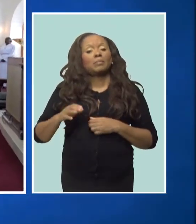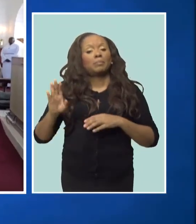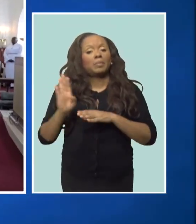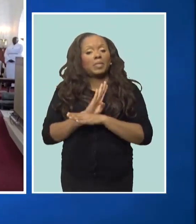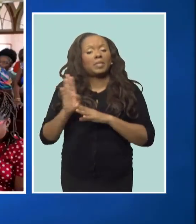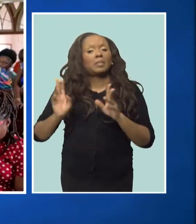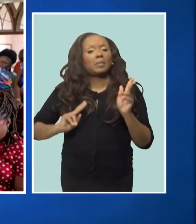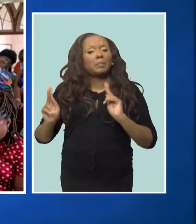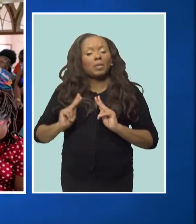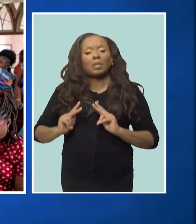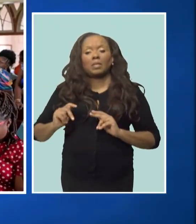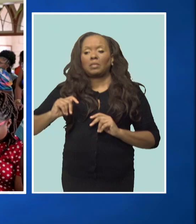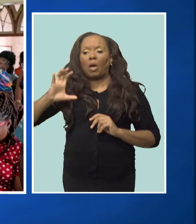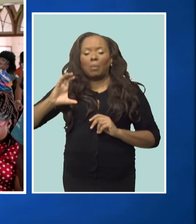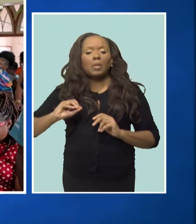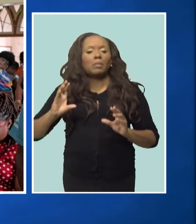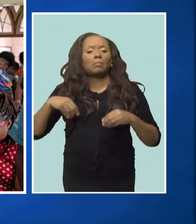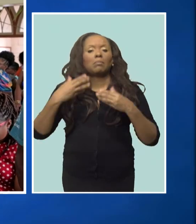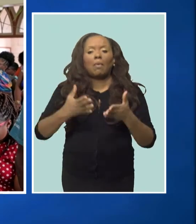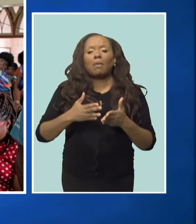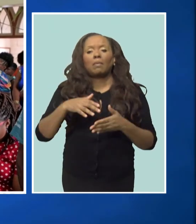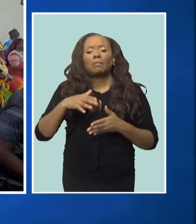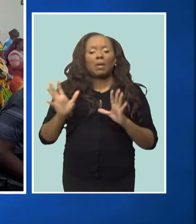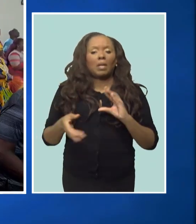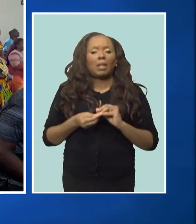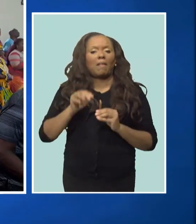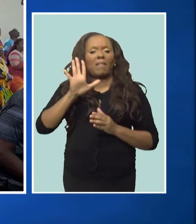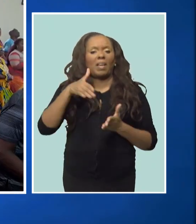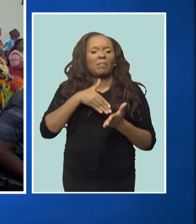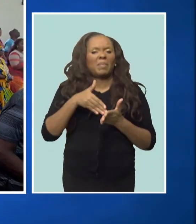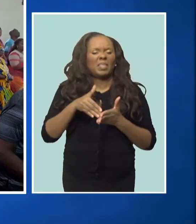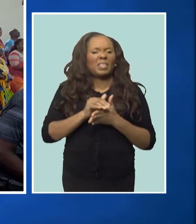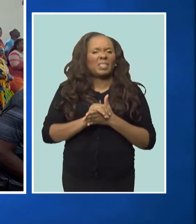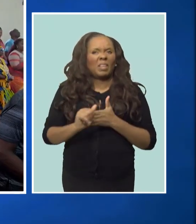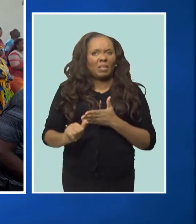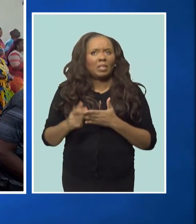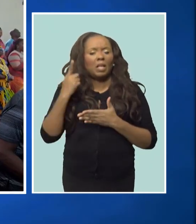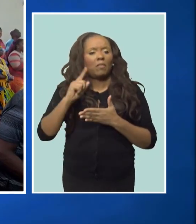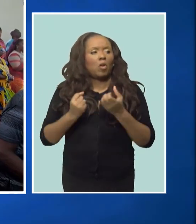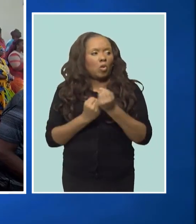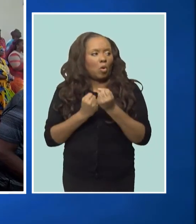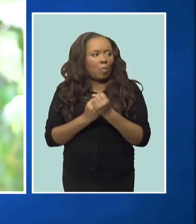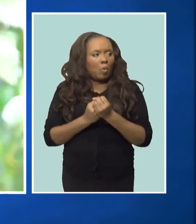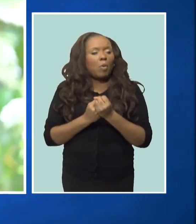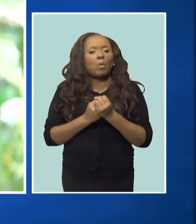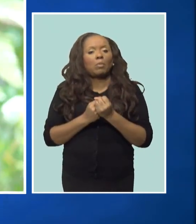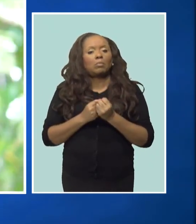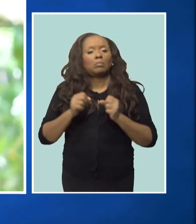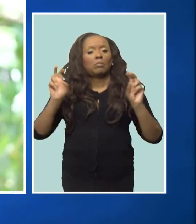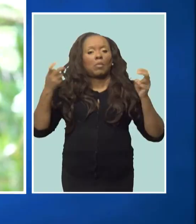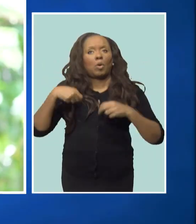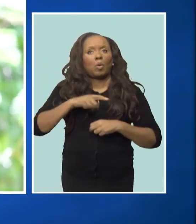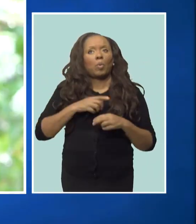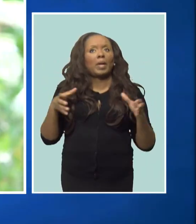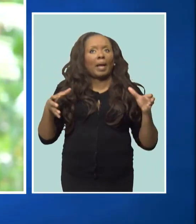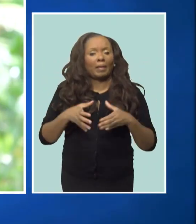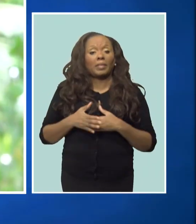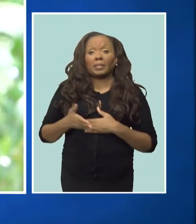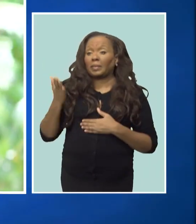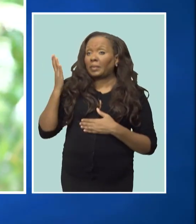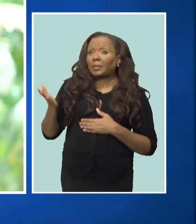The revelation from Minister in the Prime Minister's office with responsibility for culture, Senator Dr. Chantal